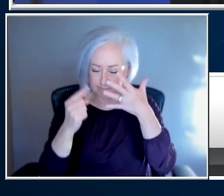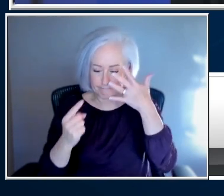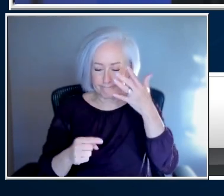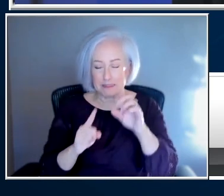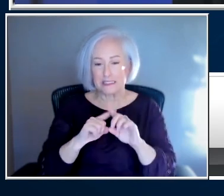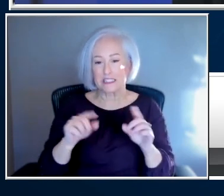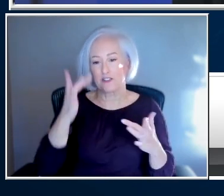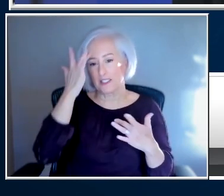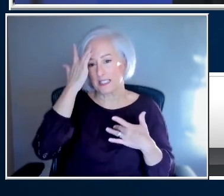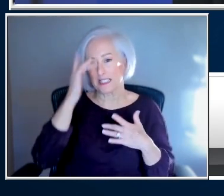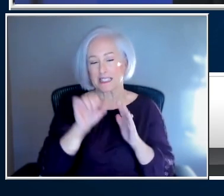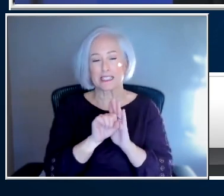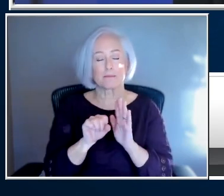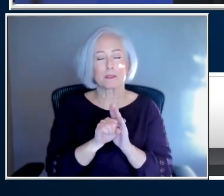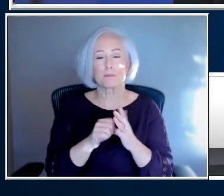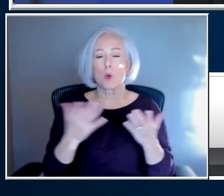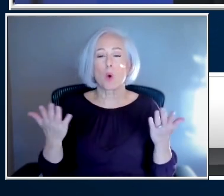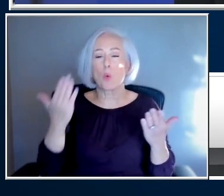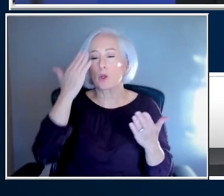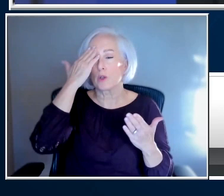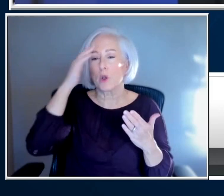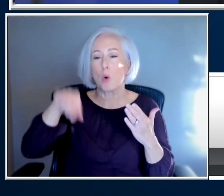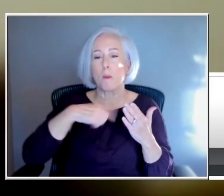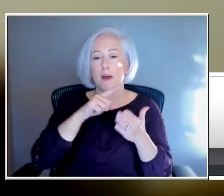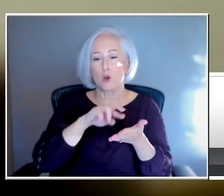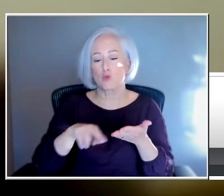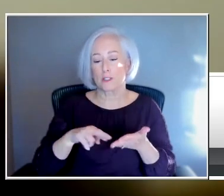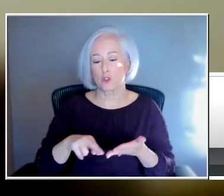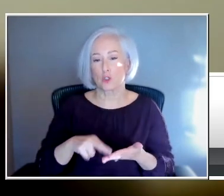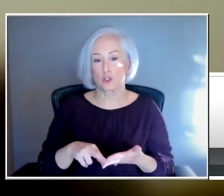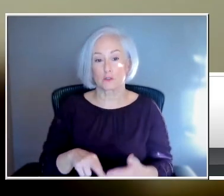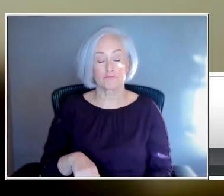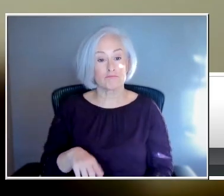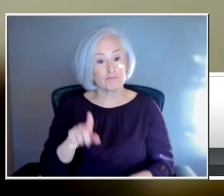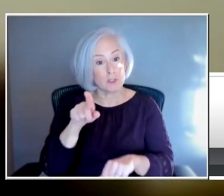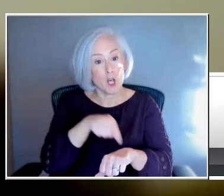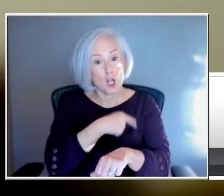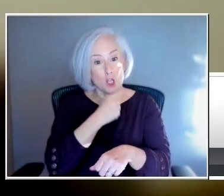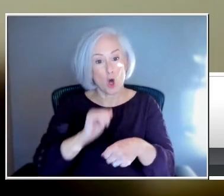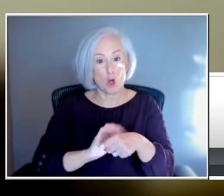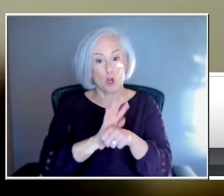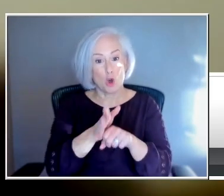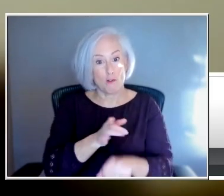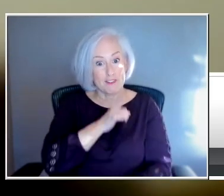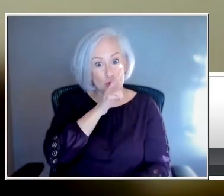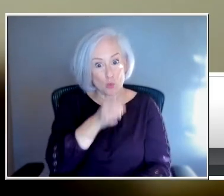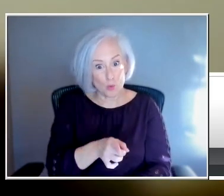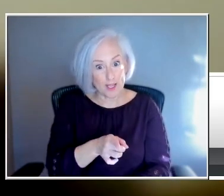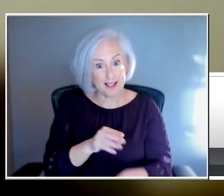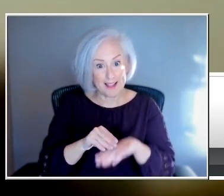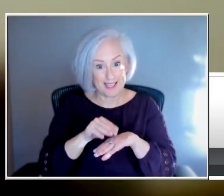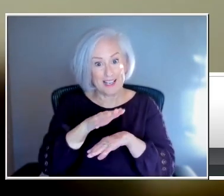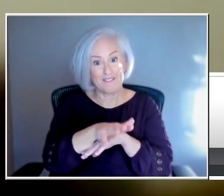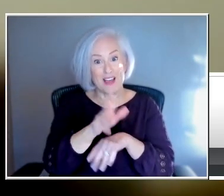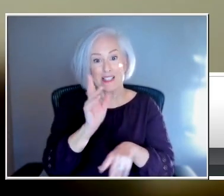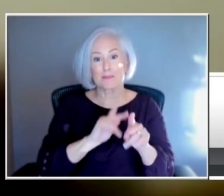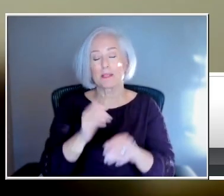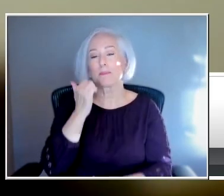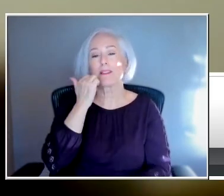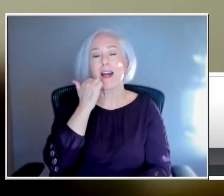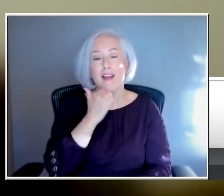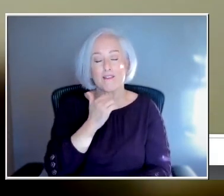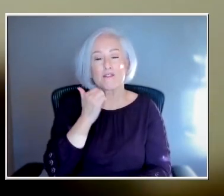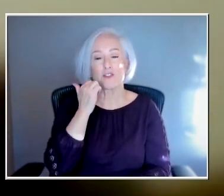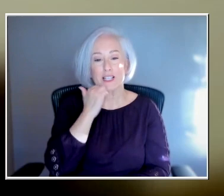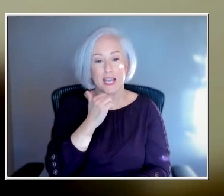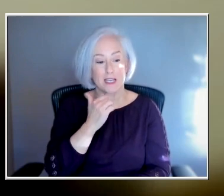research? Yeah, so long COVID is real. We know it affects people every day. I'm sure we all know one